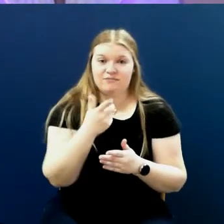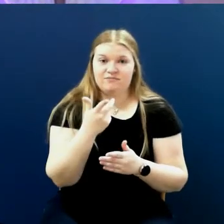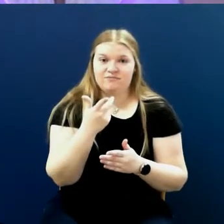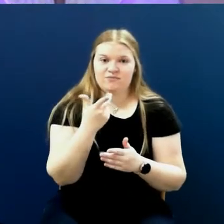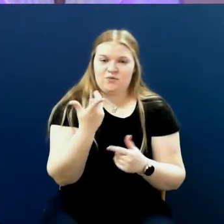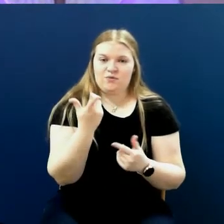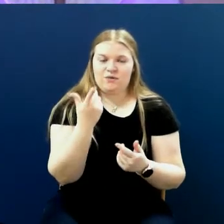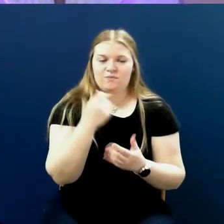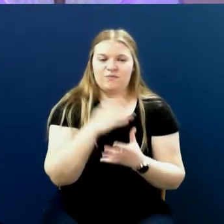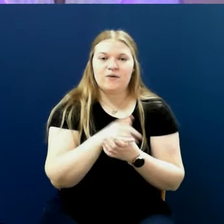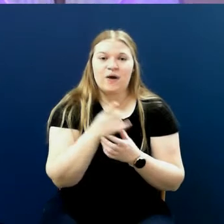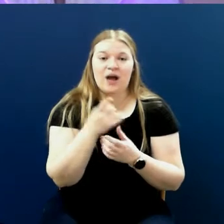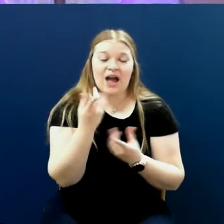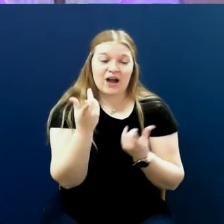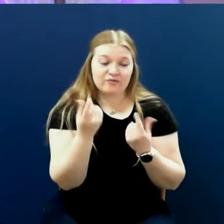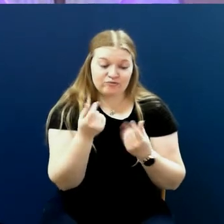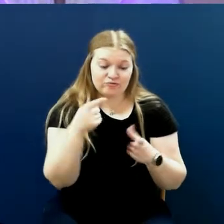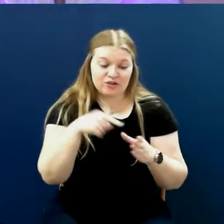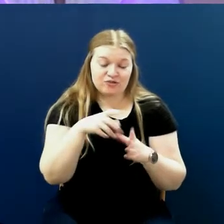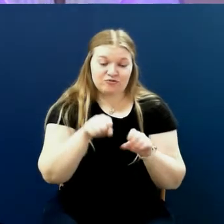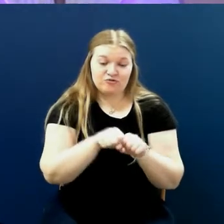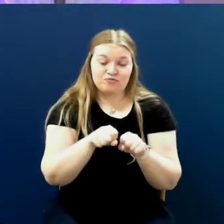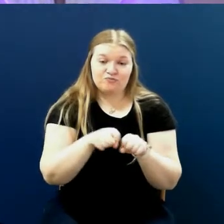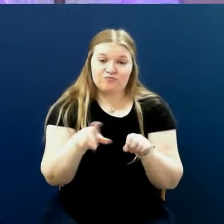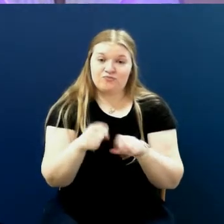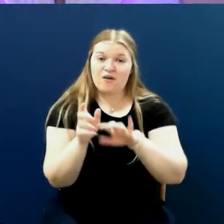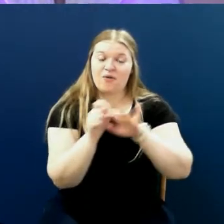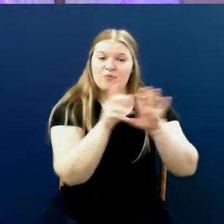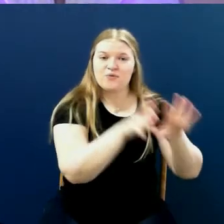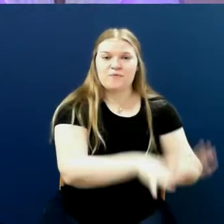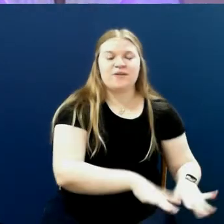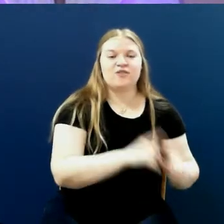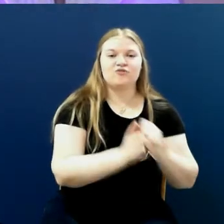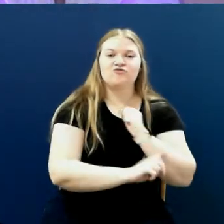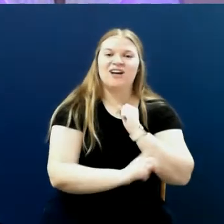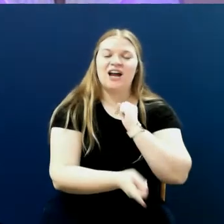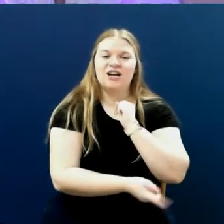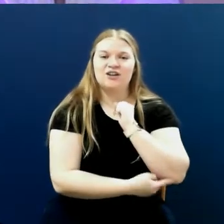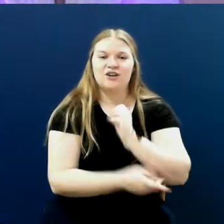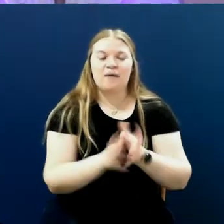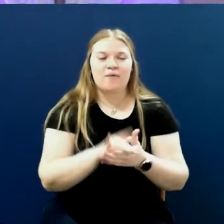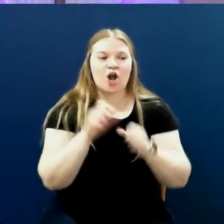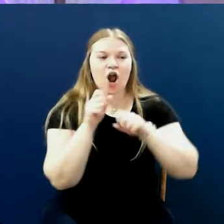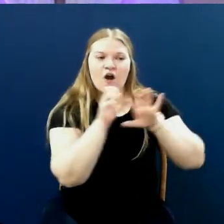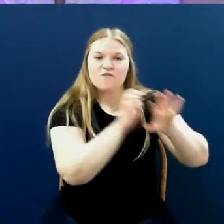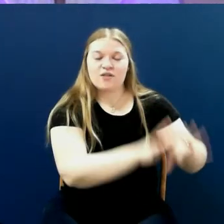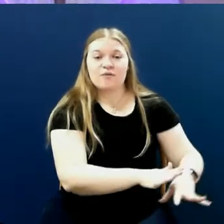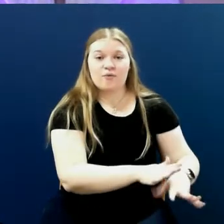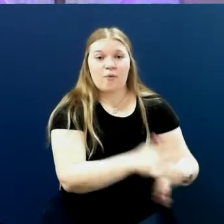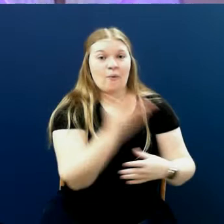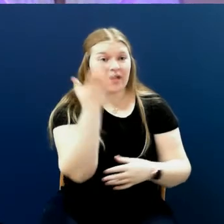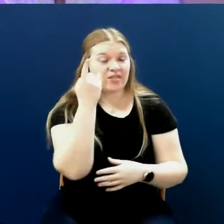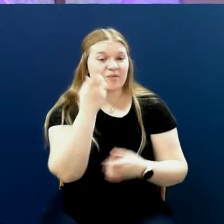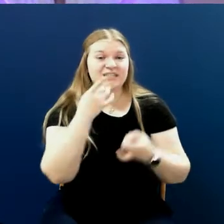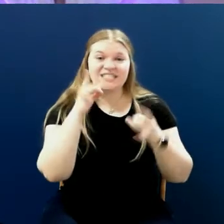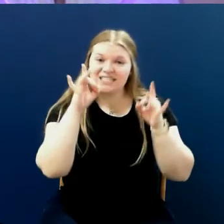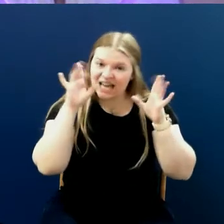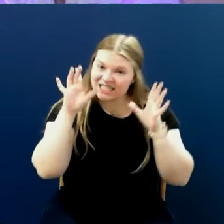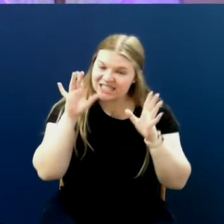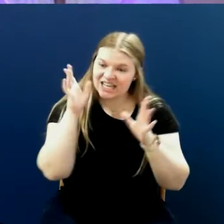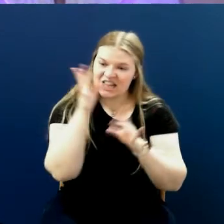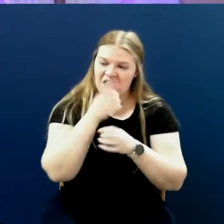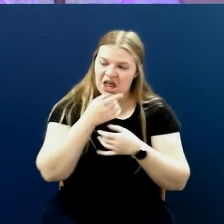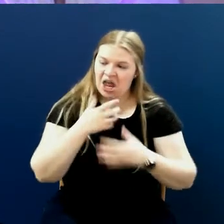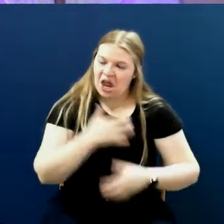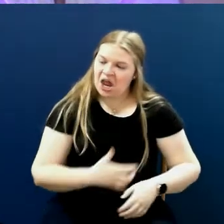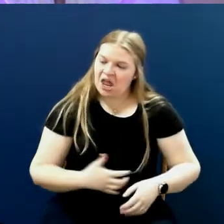them? I threw them in the trash. I put off them because they were disgusting. Matter of